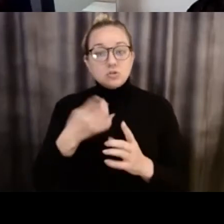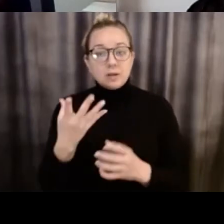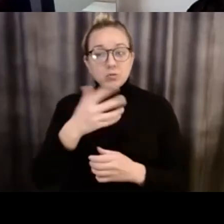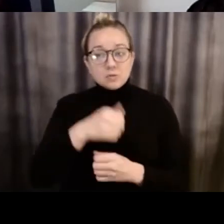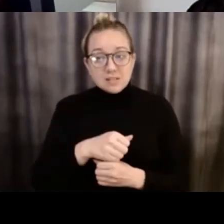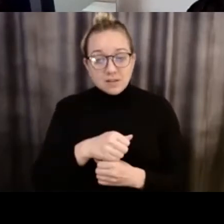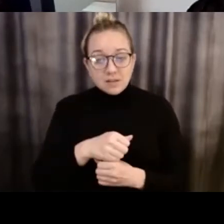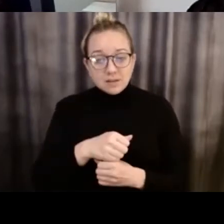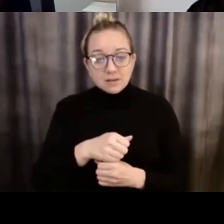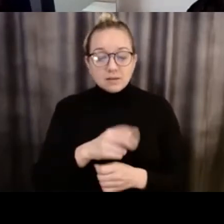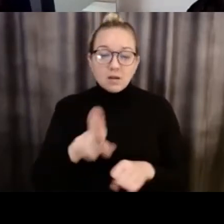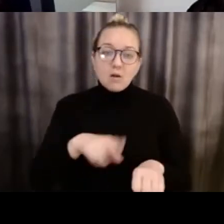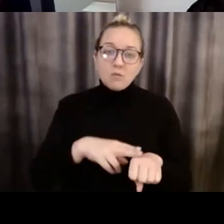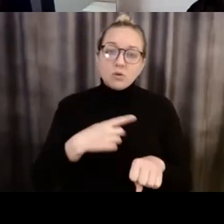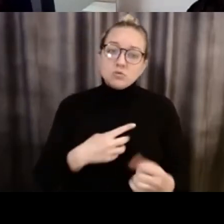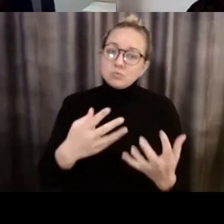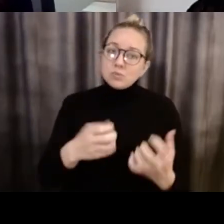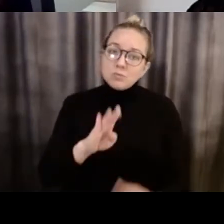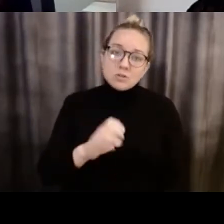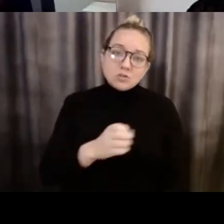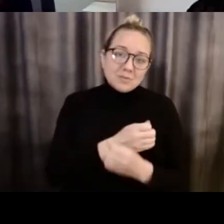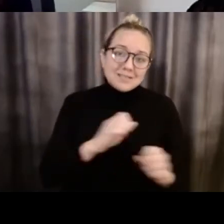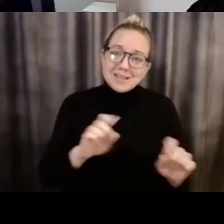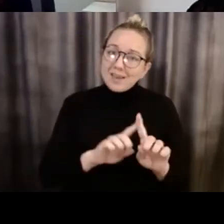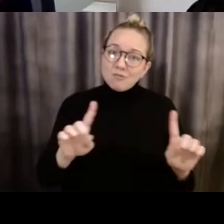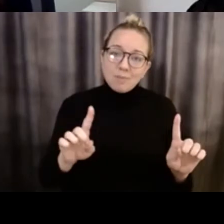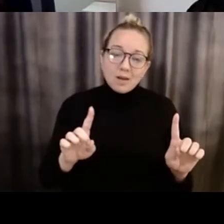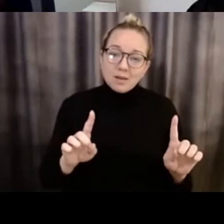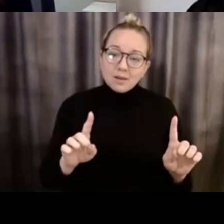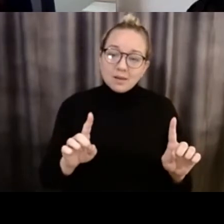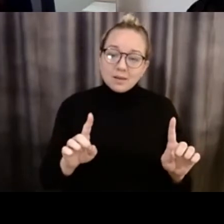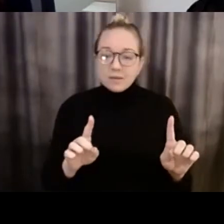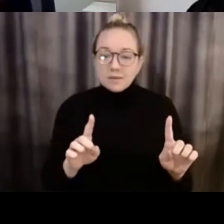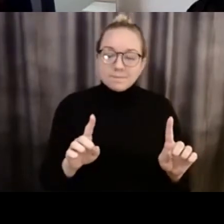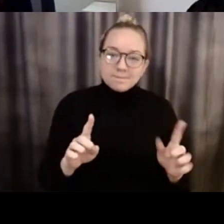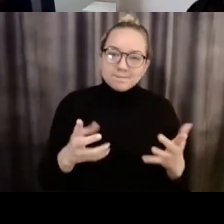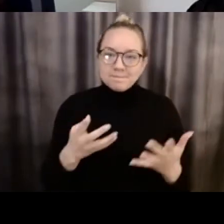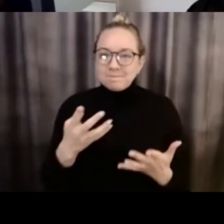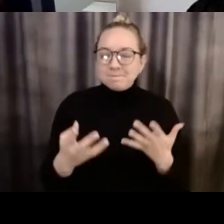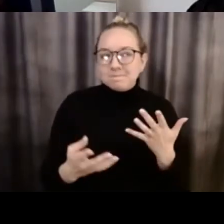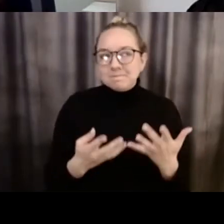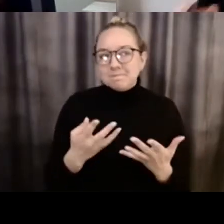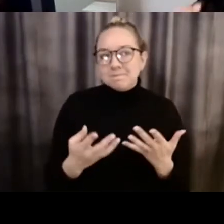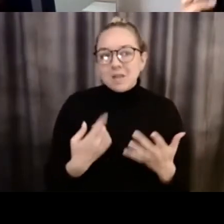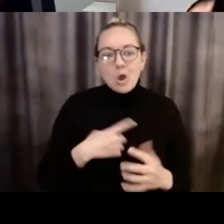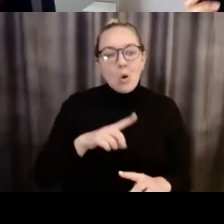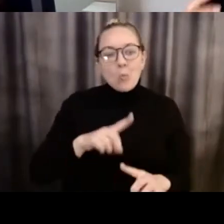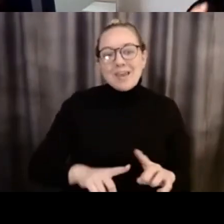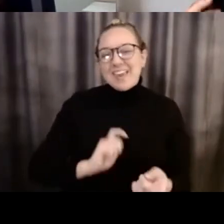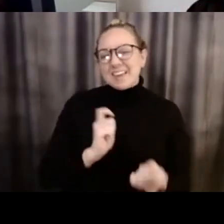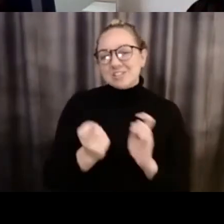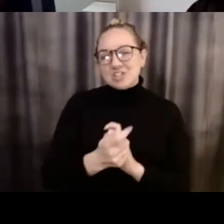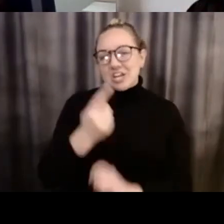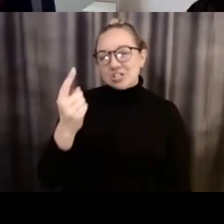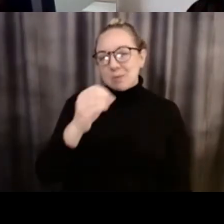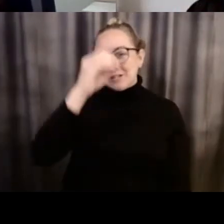of course, we want to be safe, but we're really not going to change someone's opinion when they really are strongly